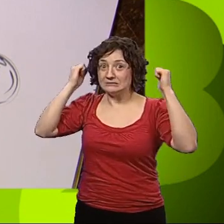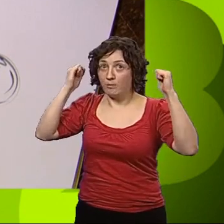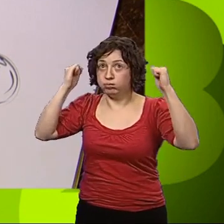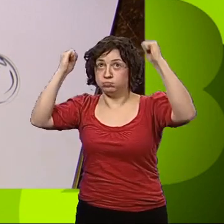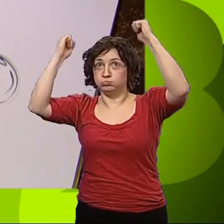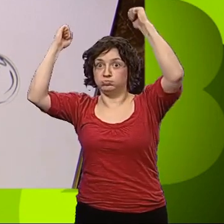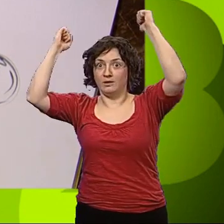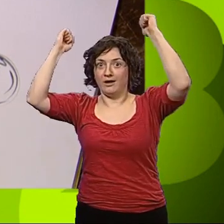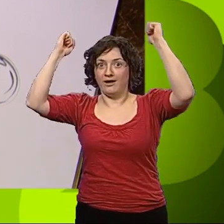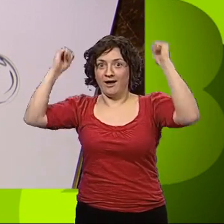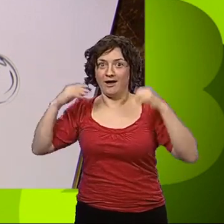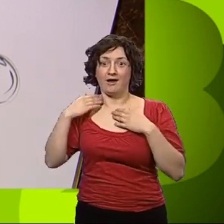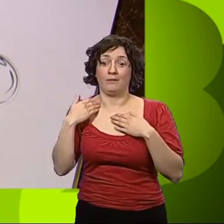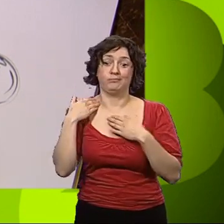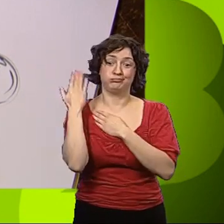flapping behind him,